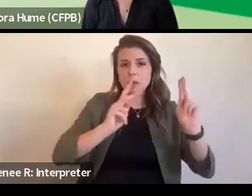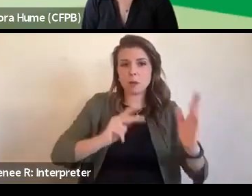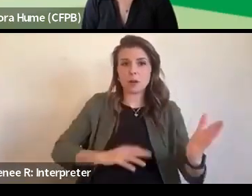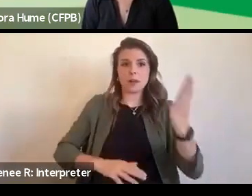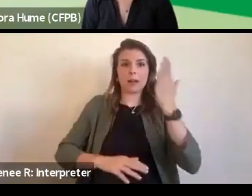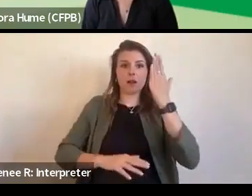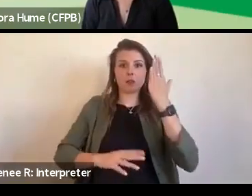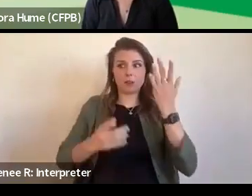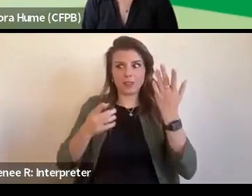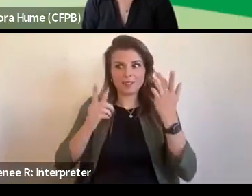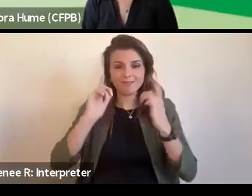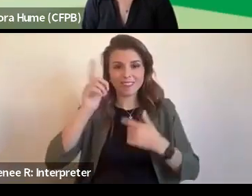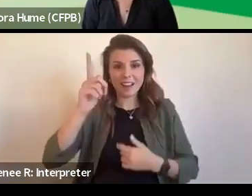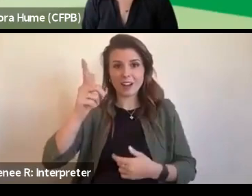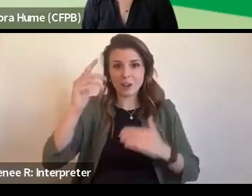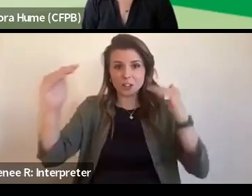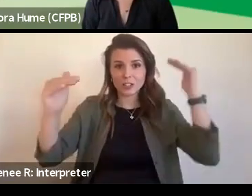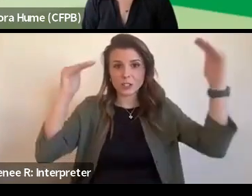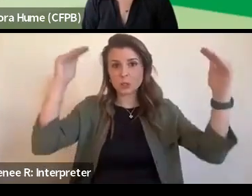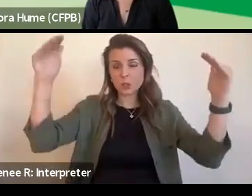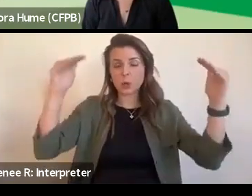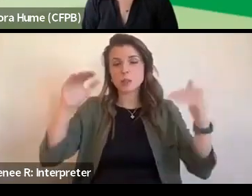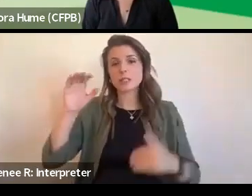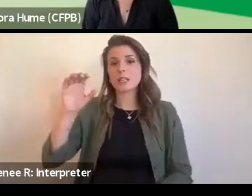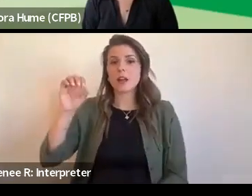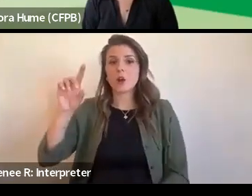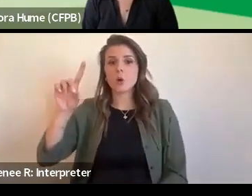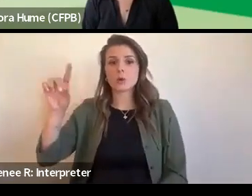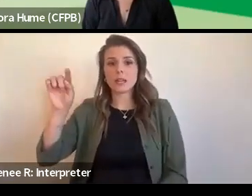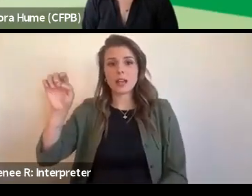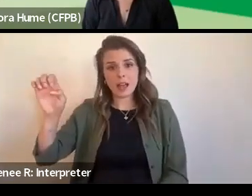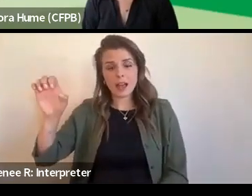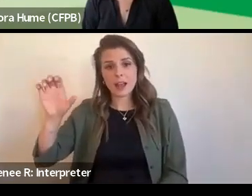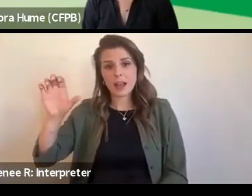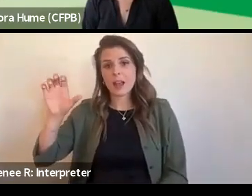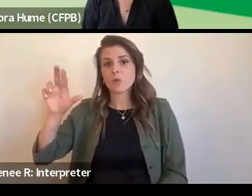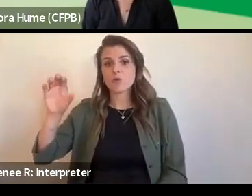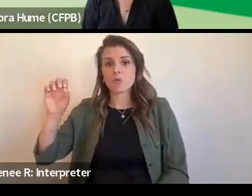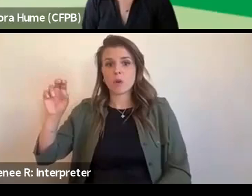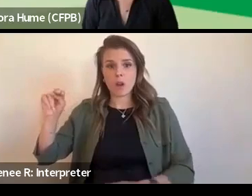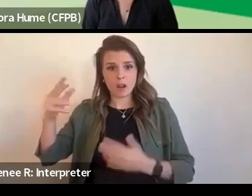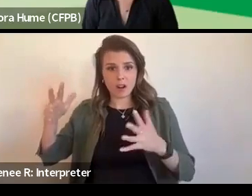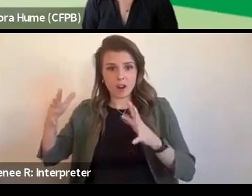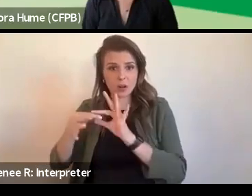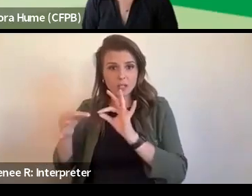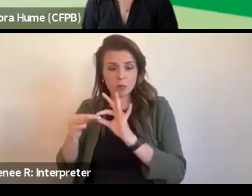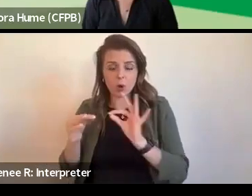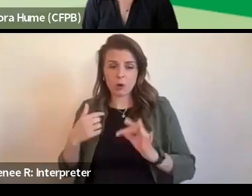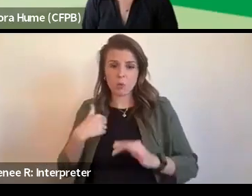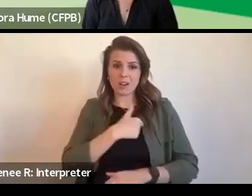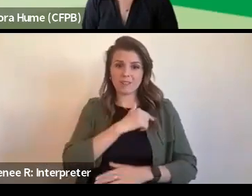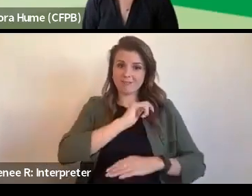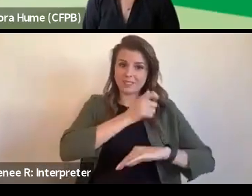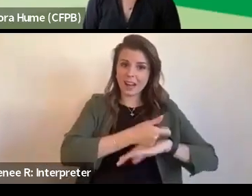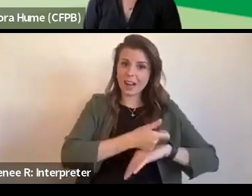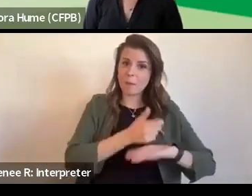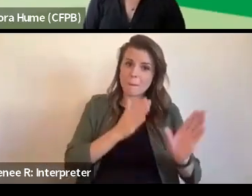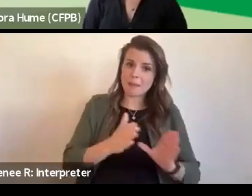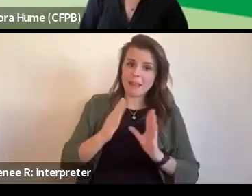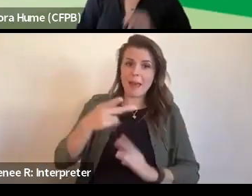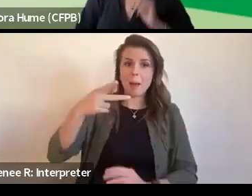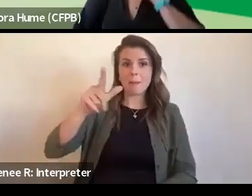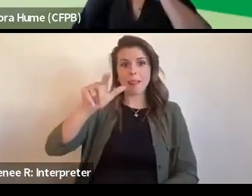life that Odette and Cora have spoken to, it's that planning, coming up with a plan seems to be a recurring